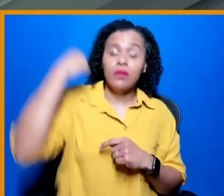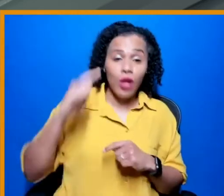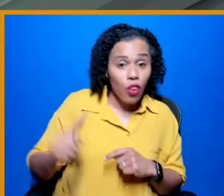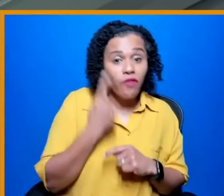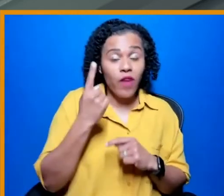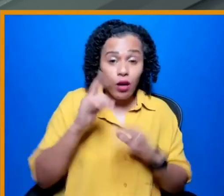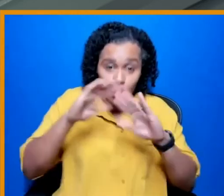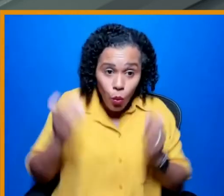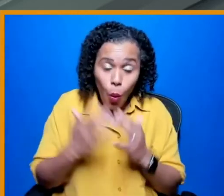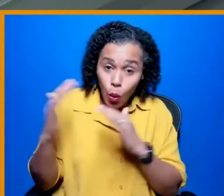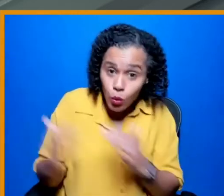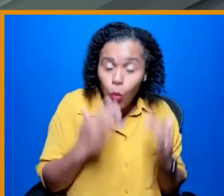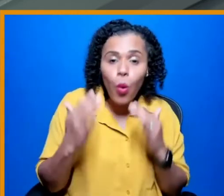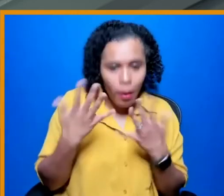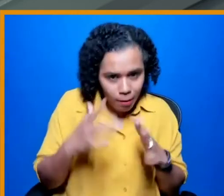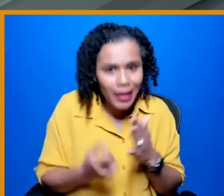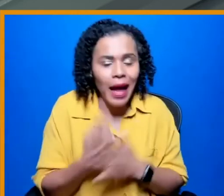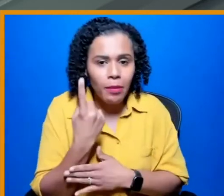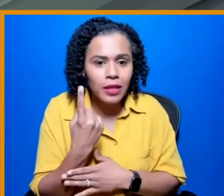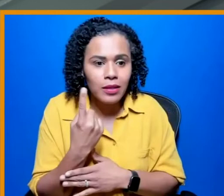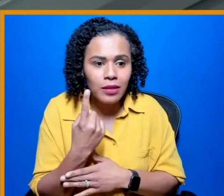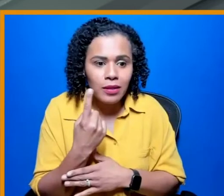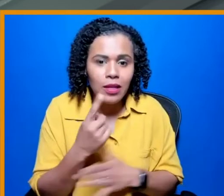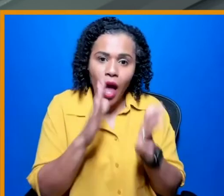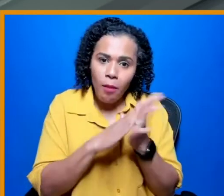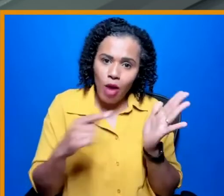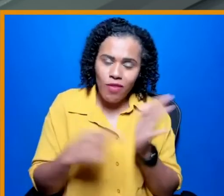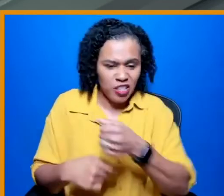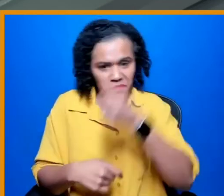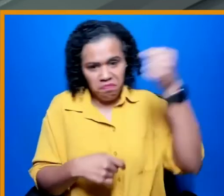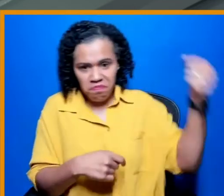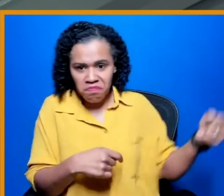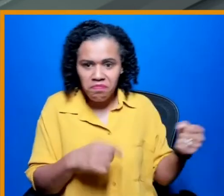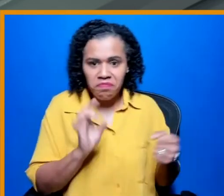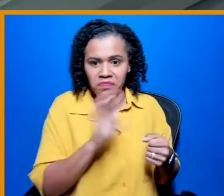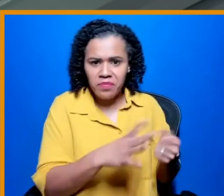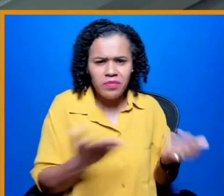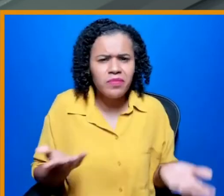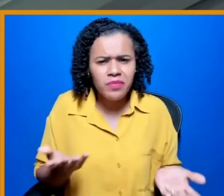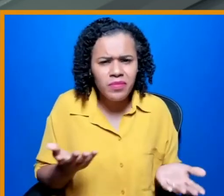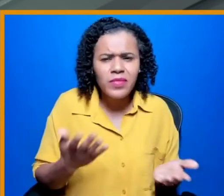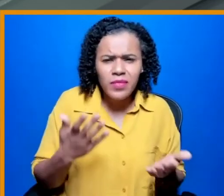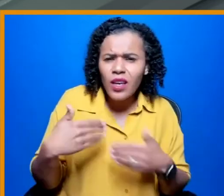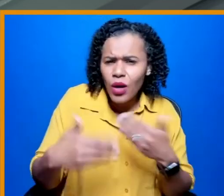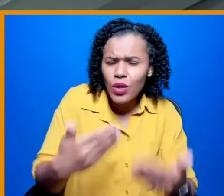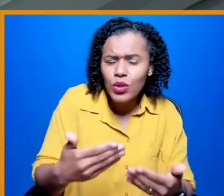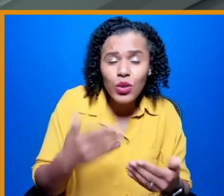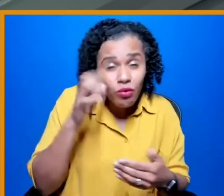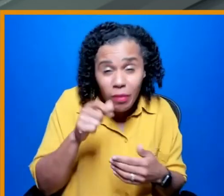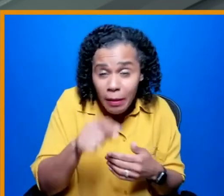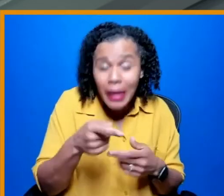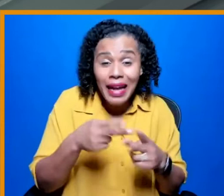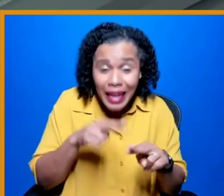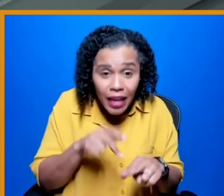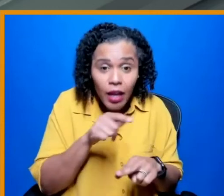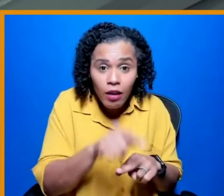committed, we saw the removal of Margaret Thatcher. The truth of the matter is that if we are to tackle the challenges that are